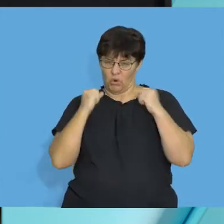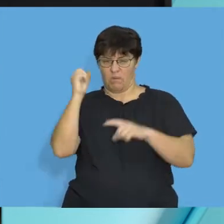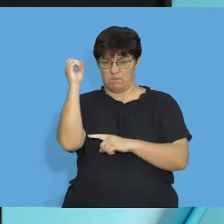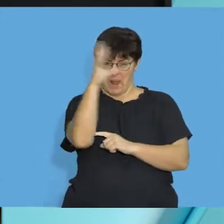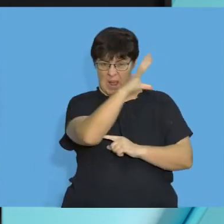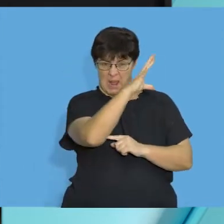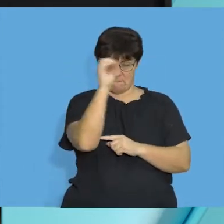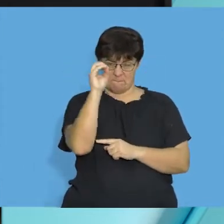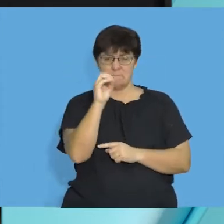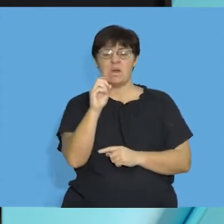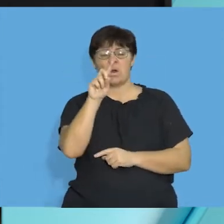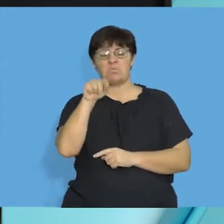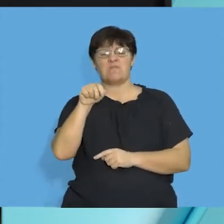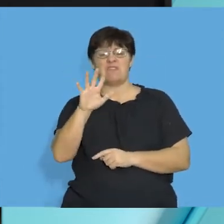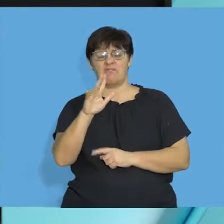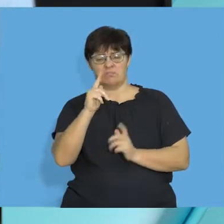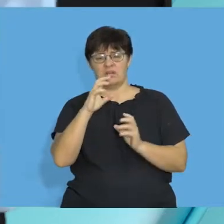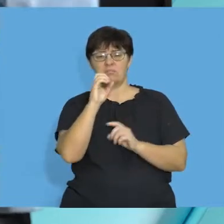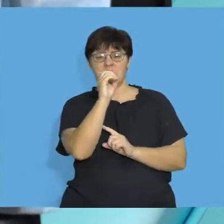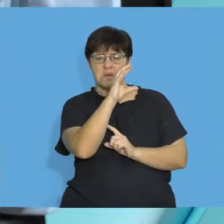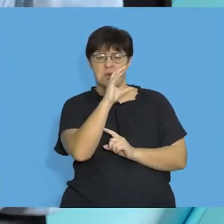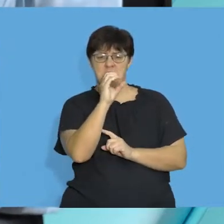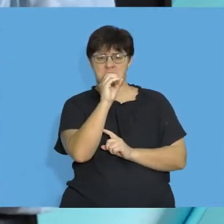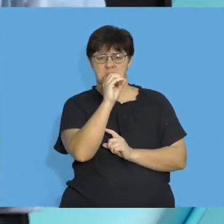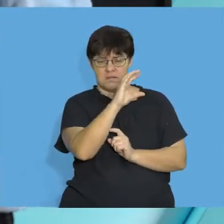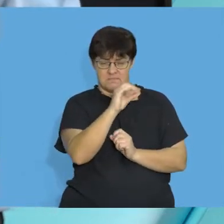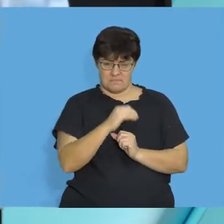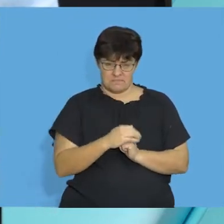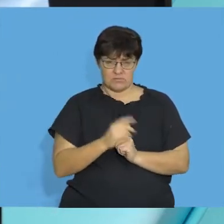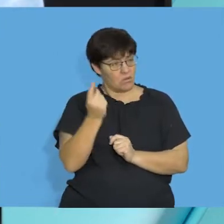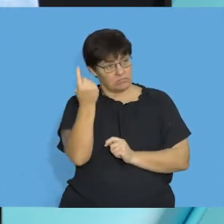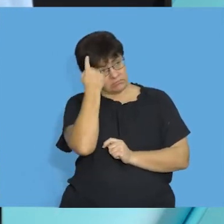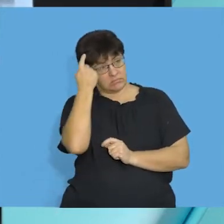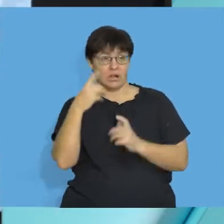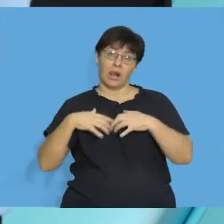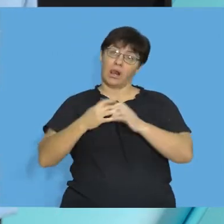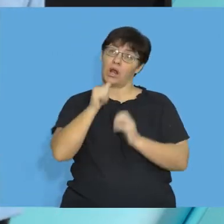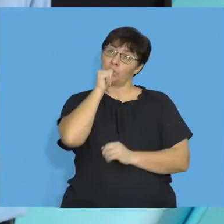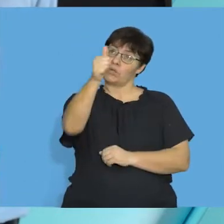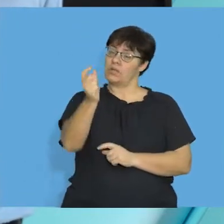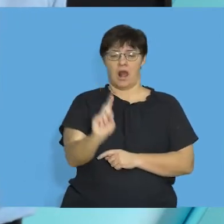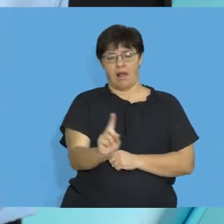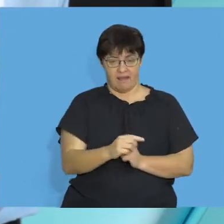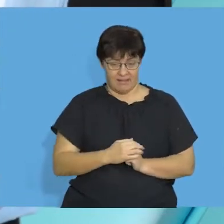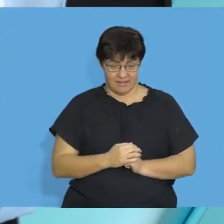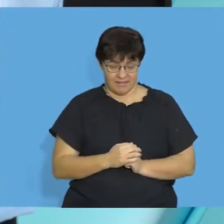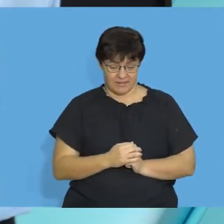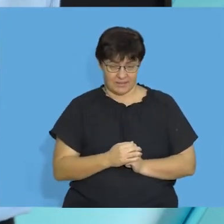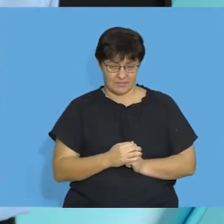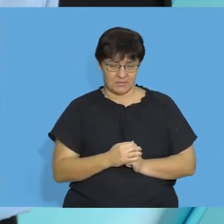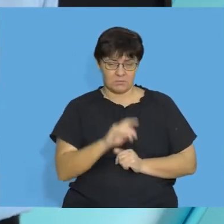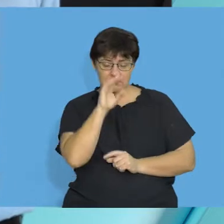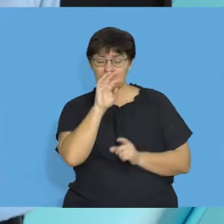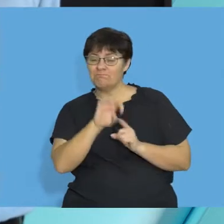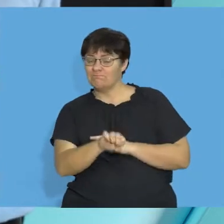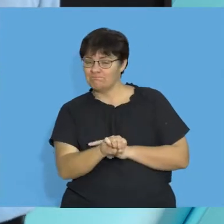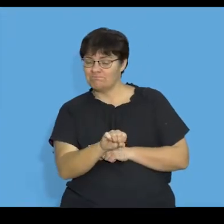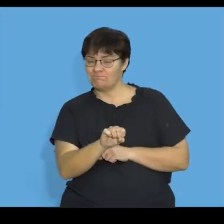bulb. And so we're not making things up here. We recognize that the